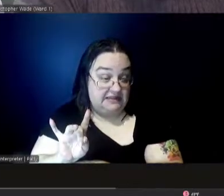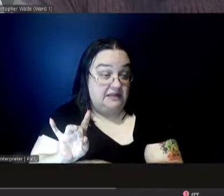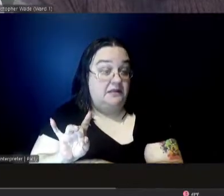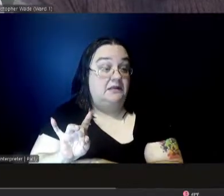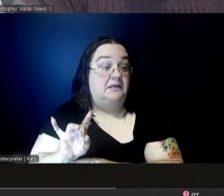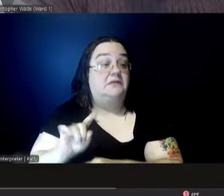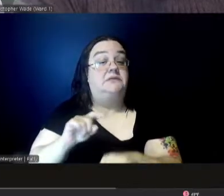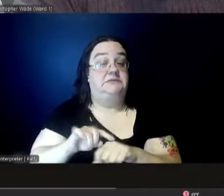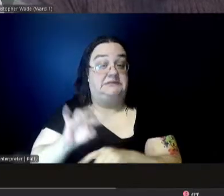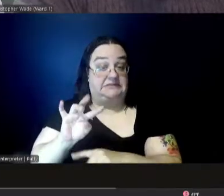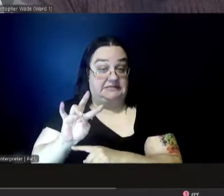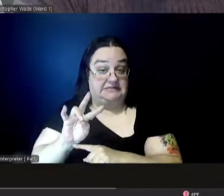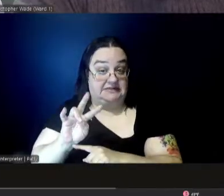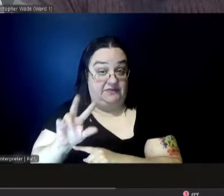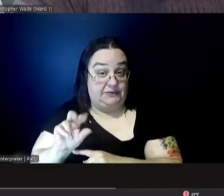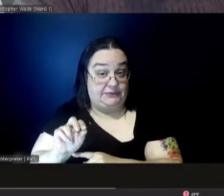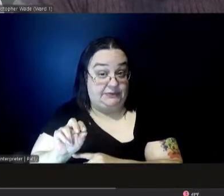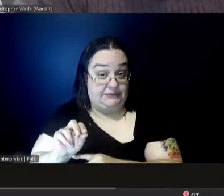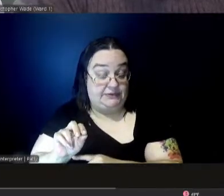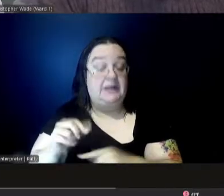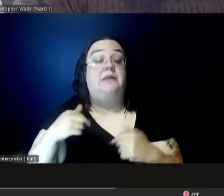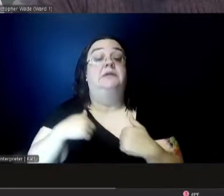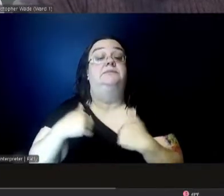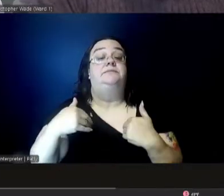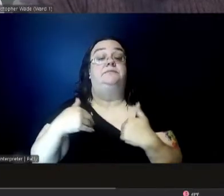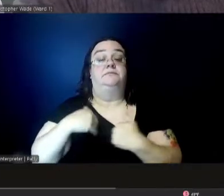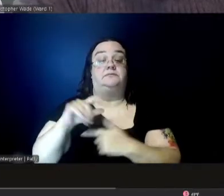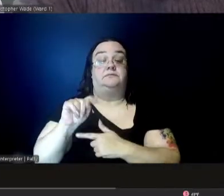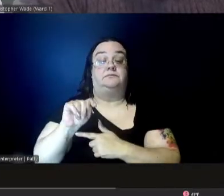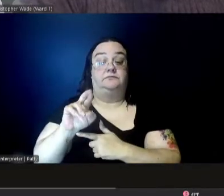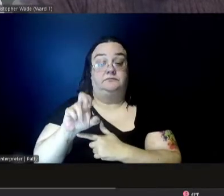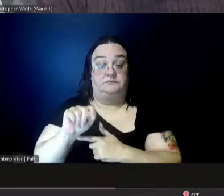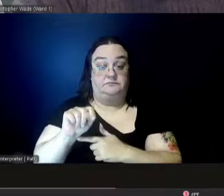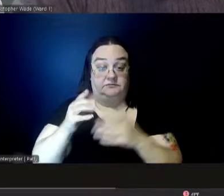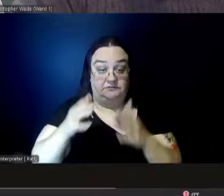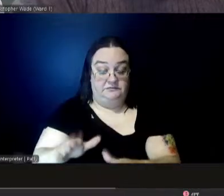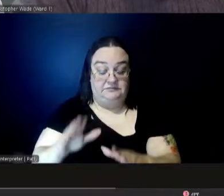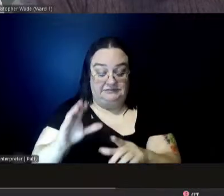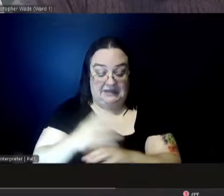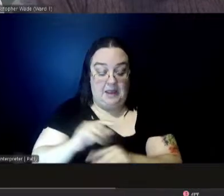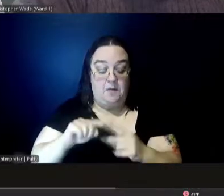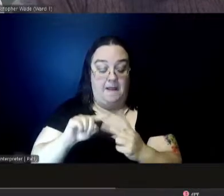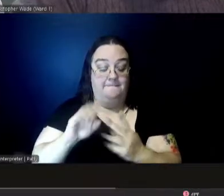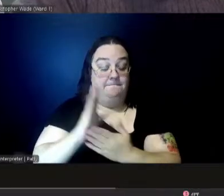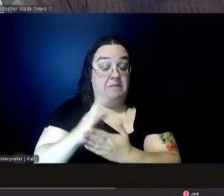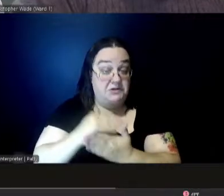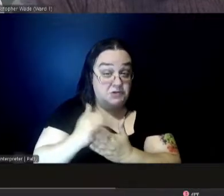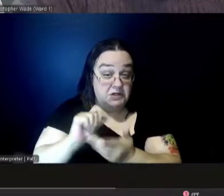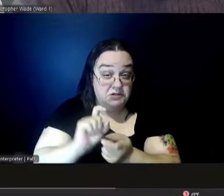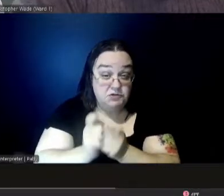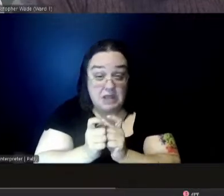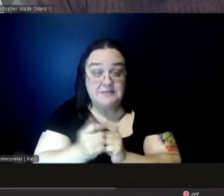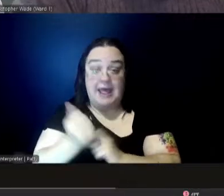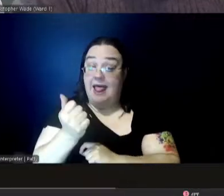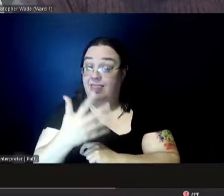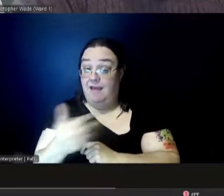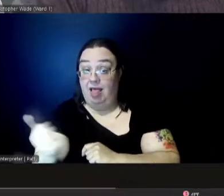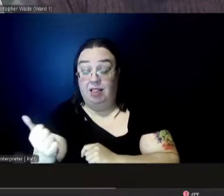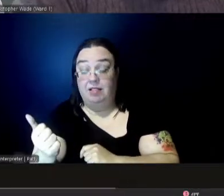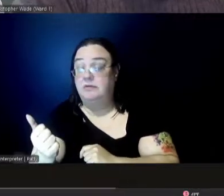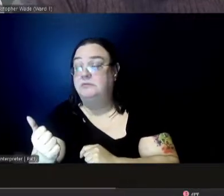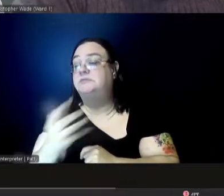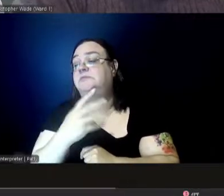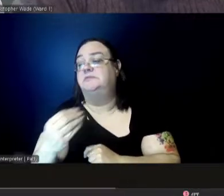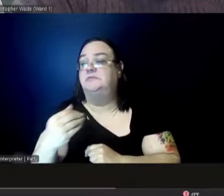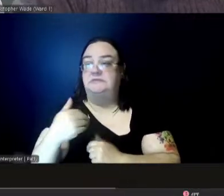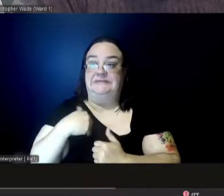at 7:30. I have the Trent Street camera budget adjustment. Anything else that there is a